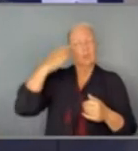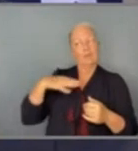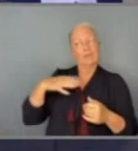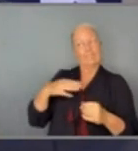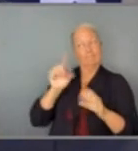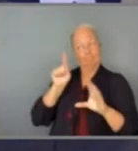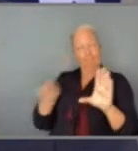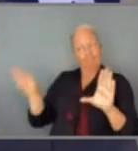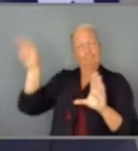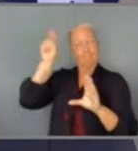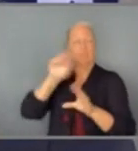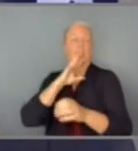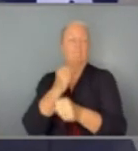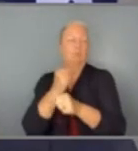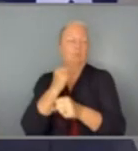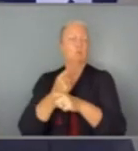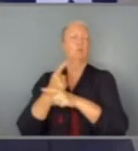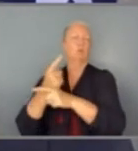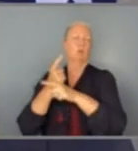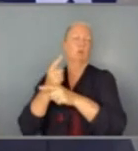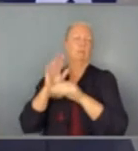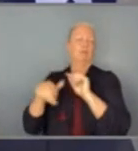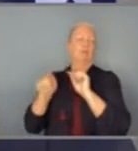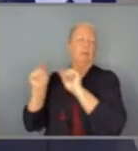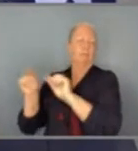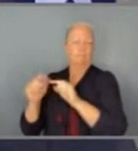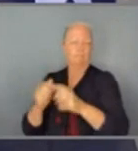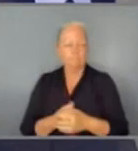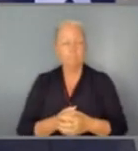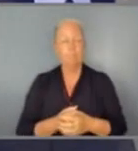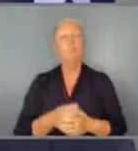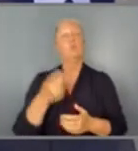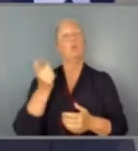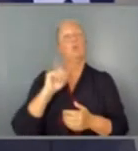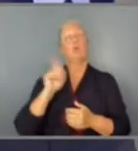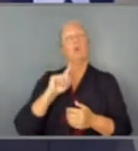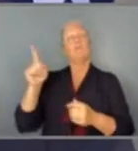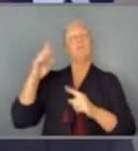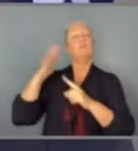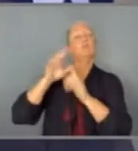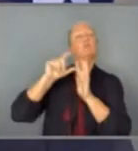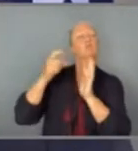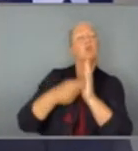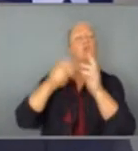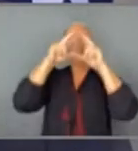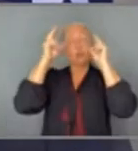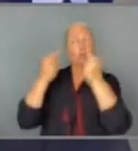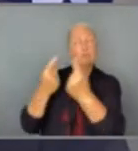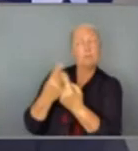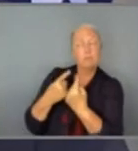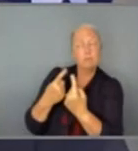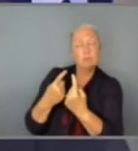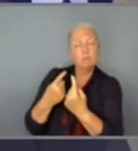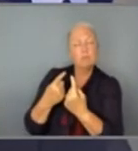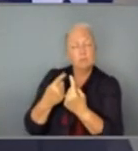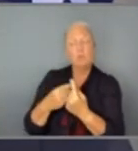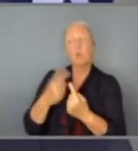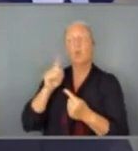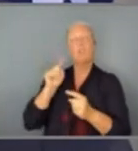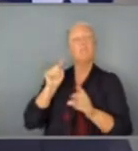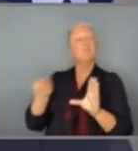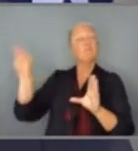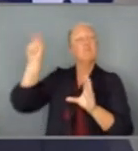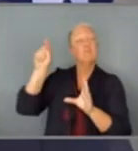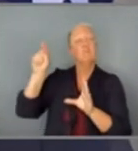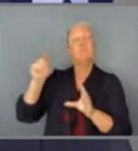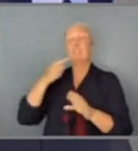as always, draws on the best possible medical advice. And those states that are requiring those tests are seeking further advice on that